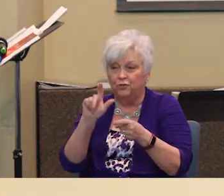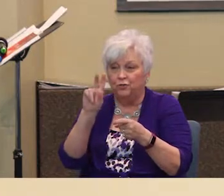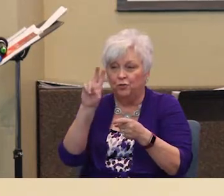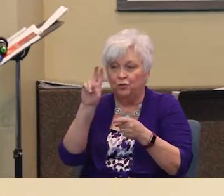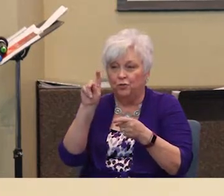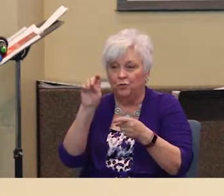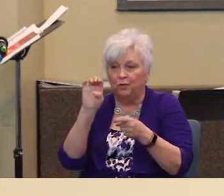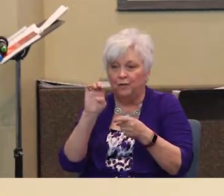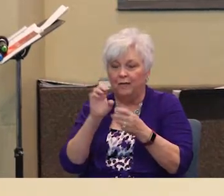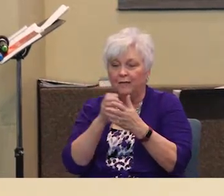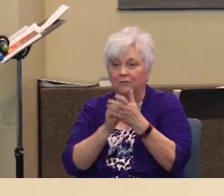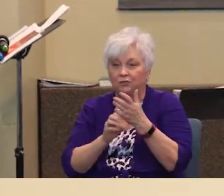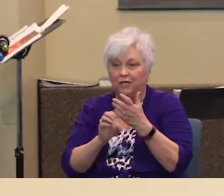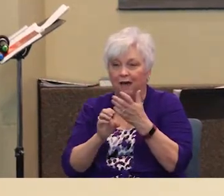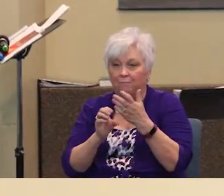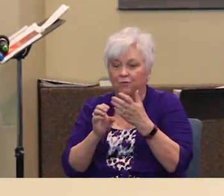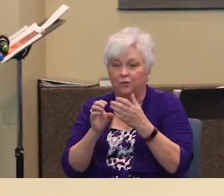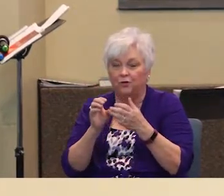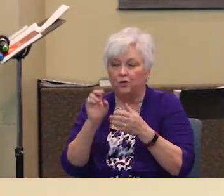chapter